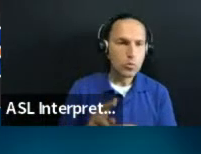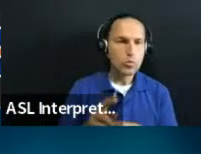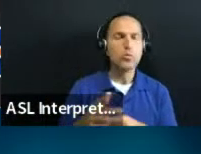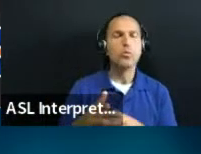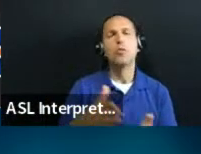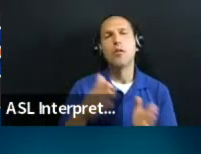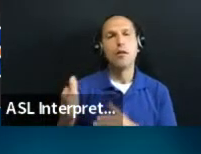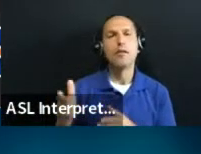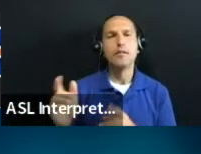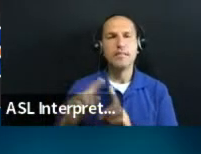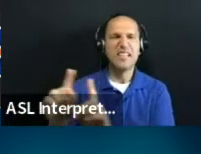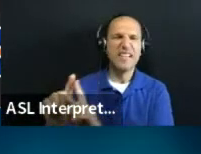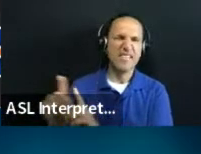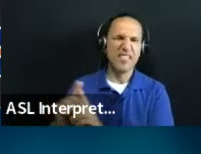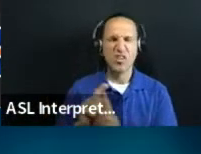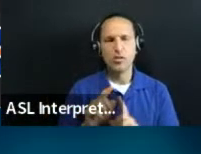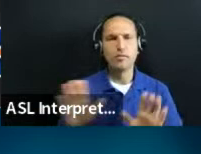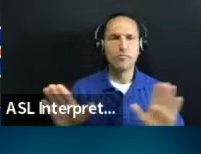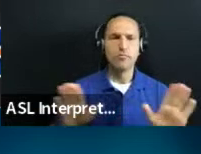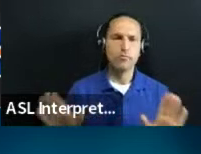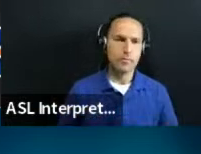is going to go through, etc.